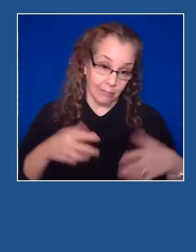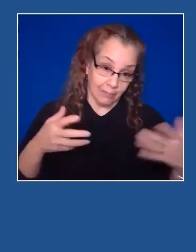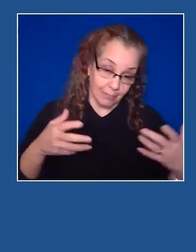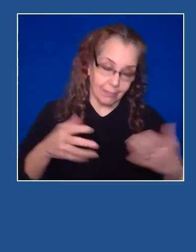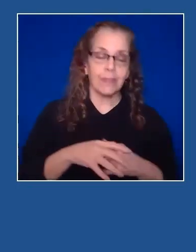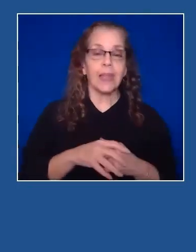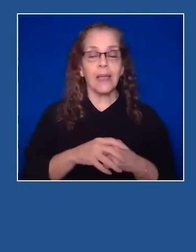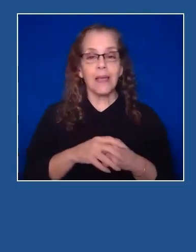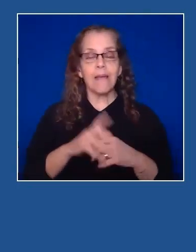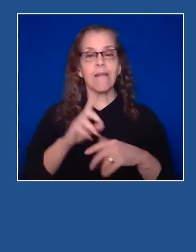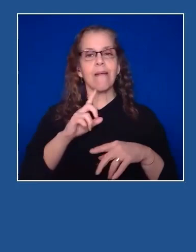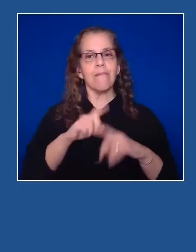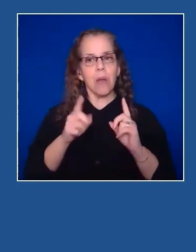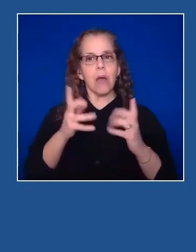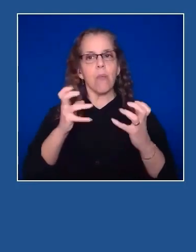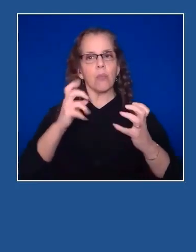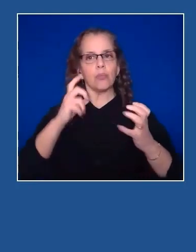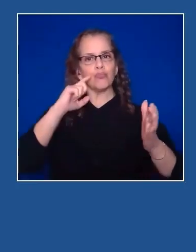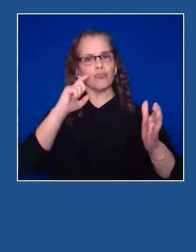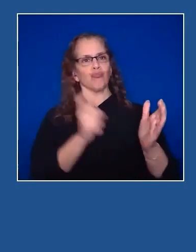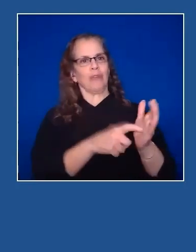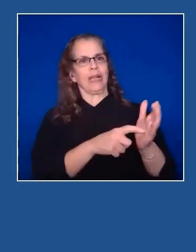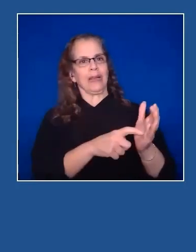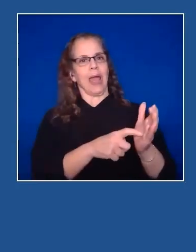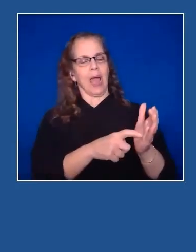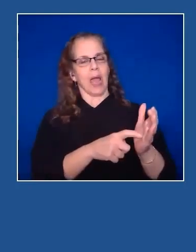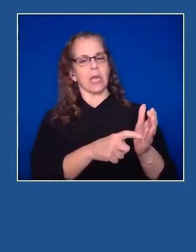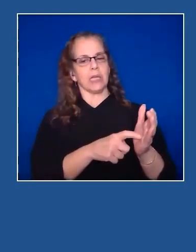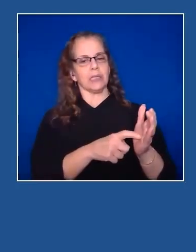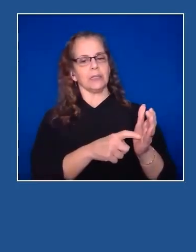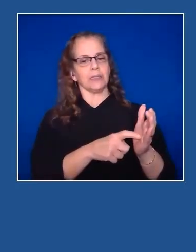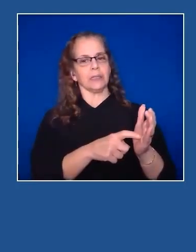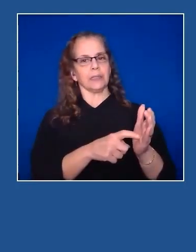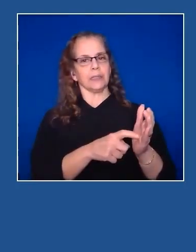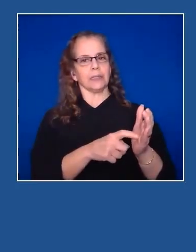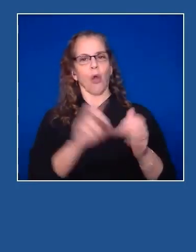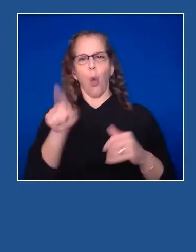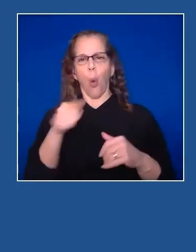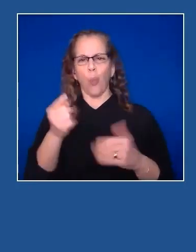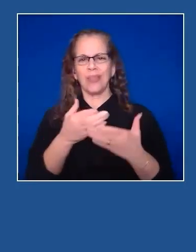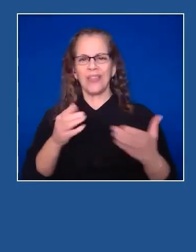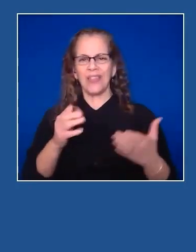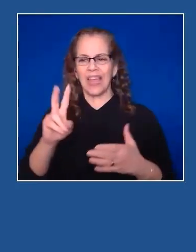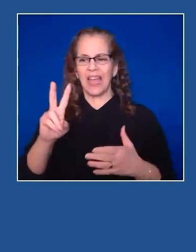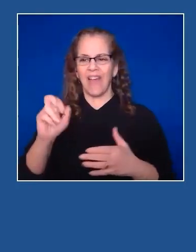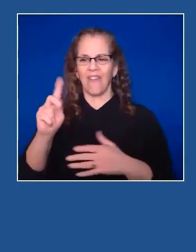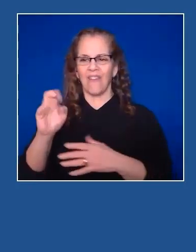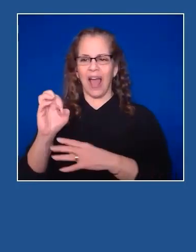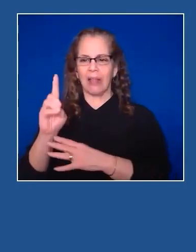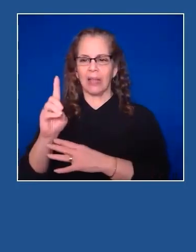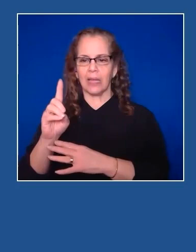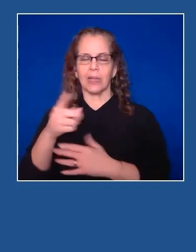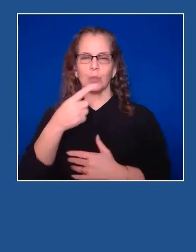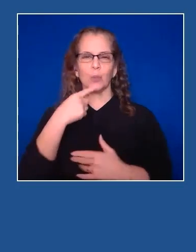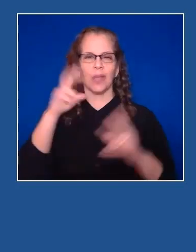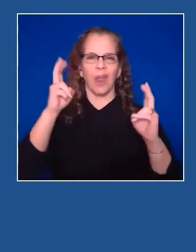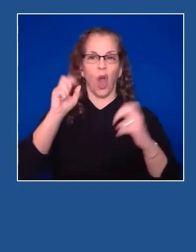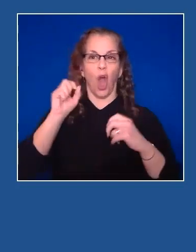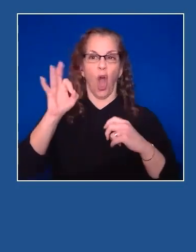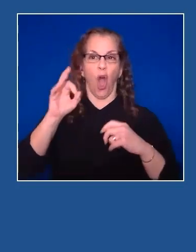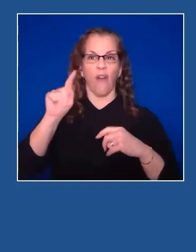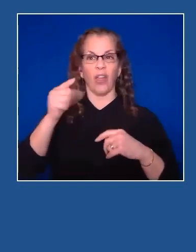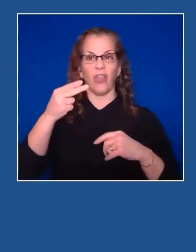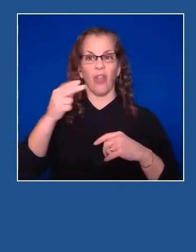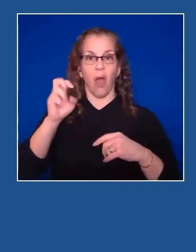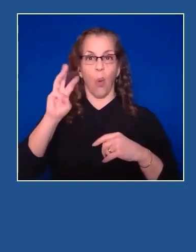validate the valid parts, right? So if the person's doing something, I don't know what off the wall is, but there's something